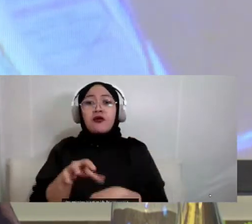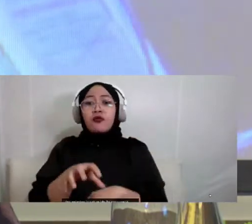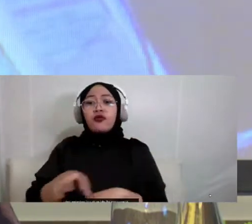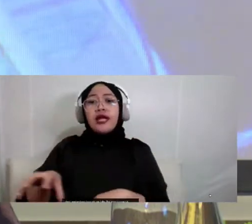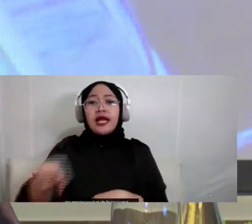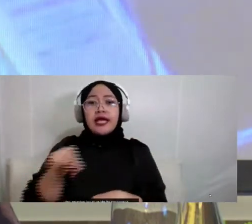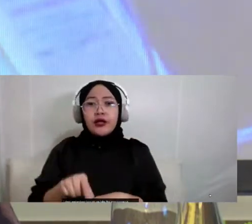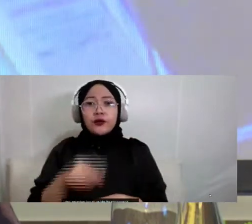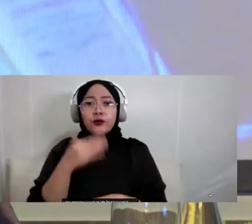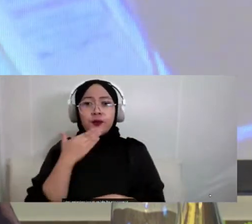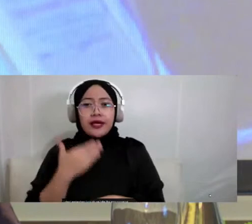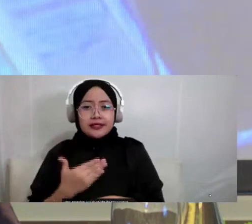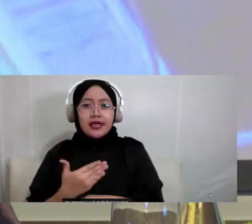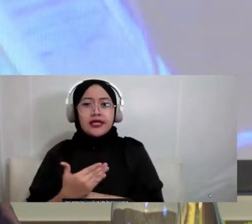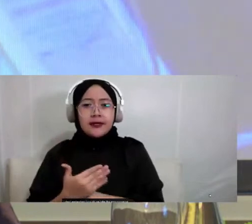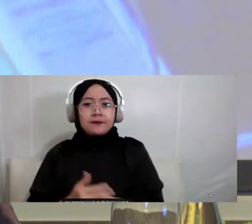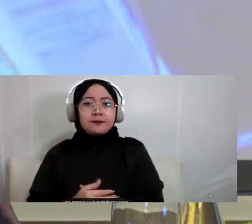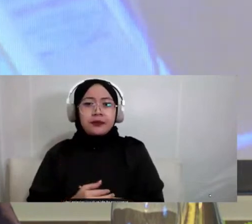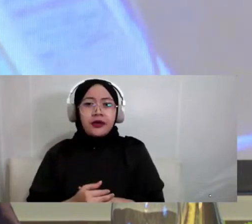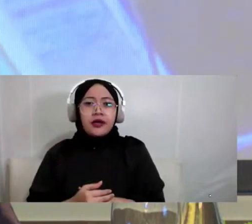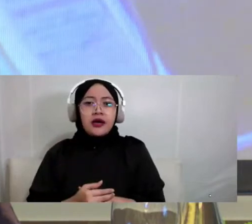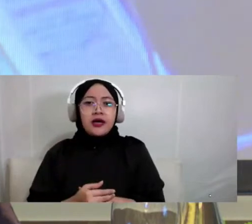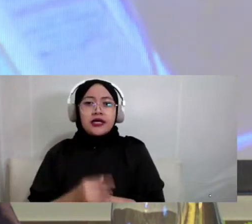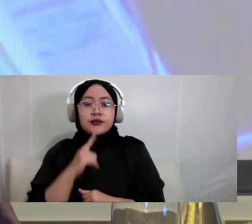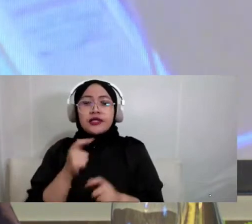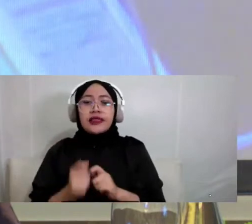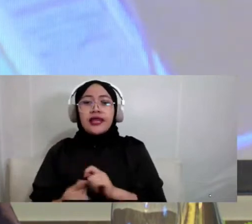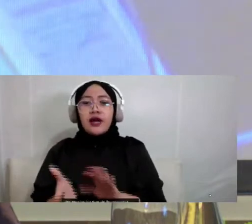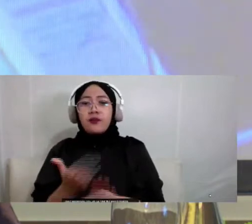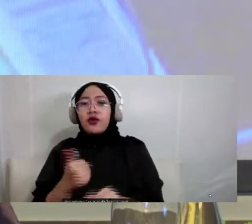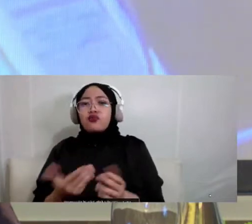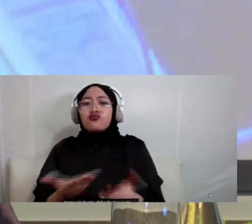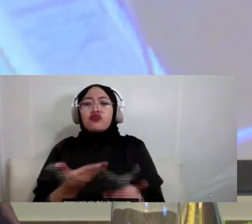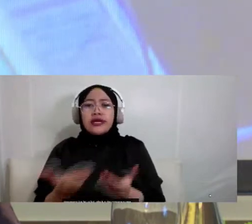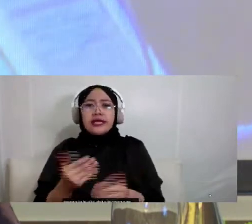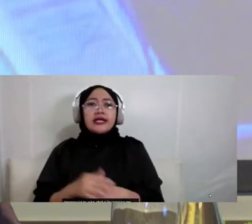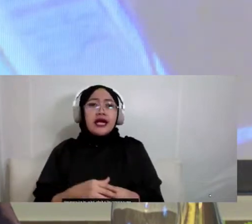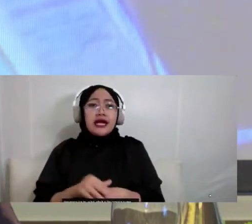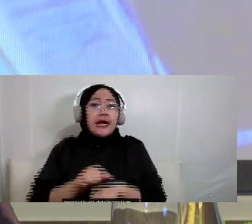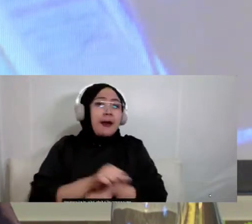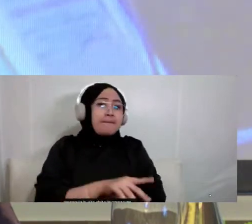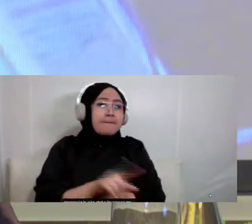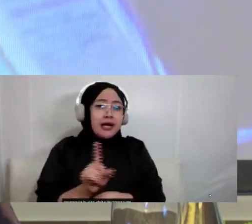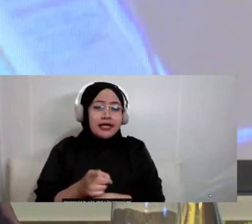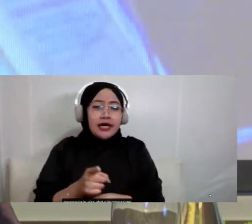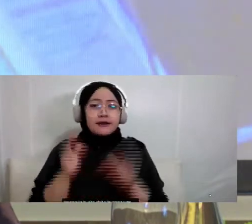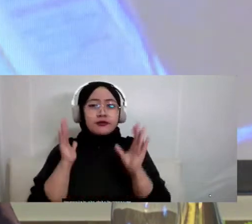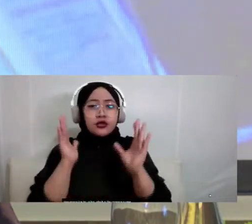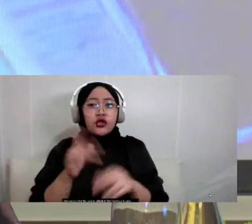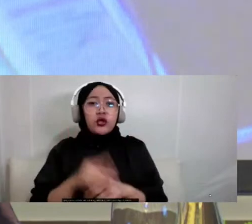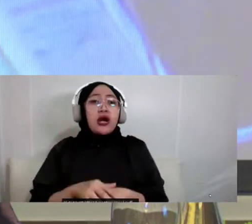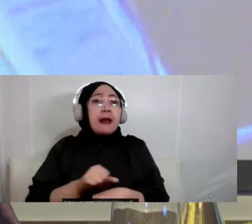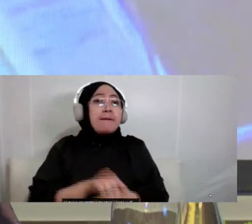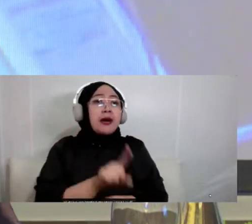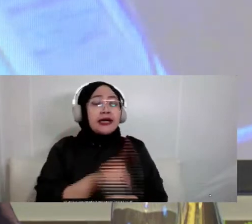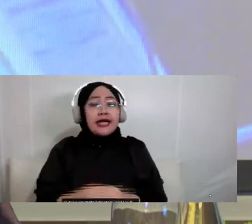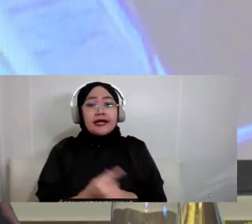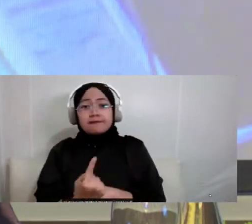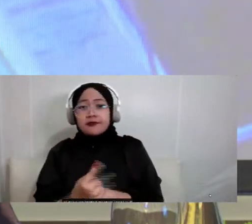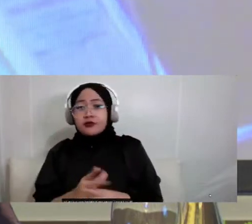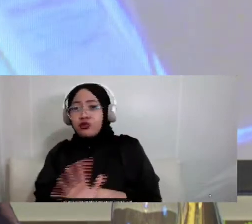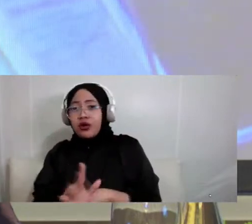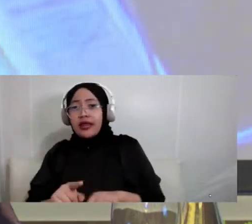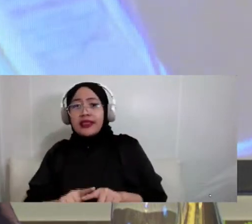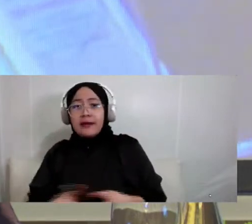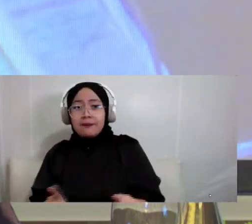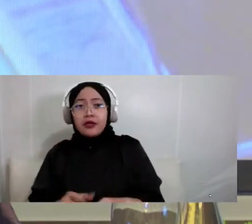household deprivations. I mean, it could be that environmental effect did not affect the individual deprivation status. Can you